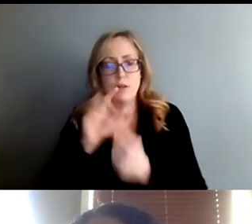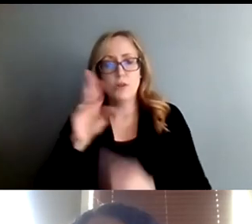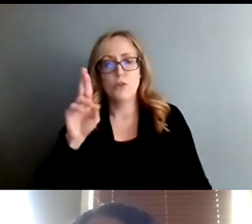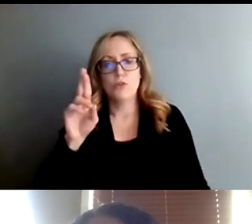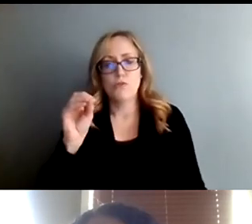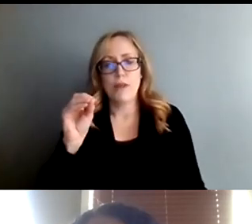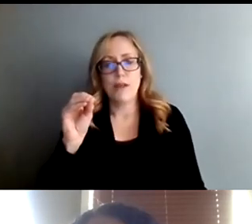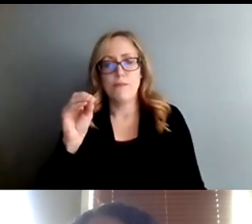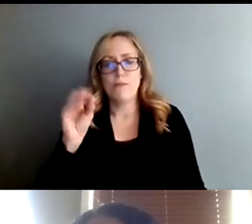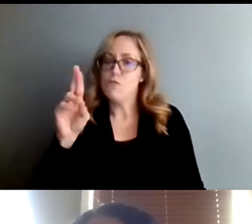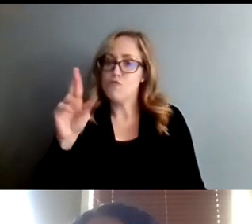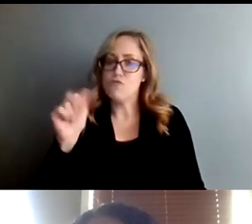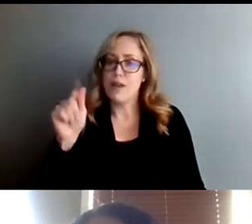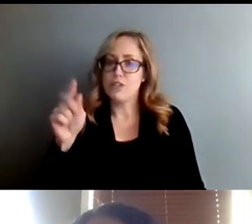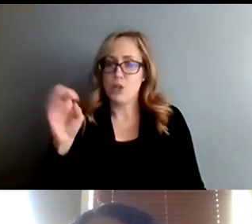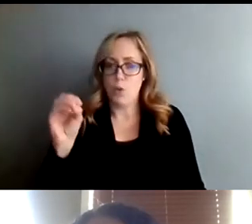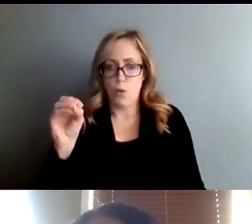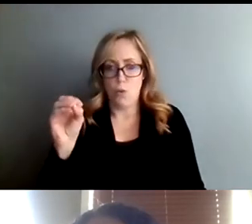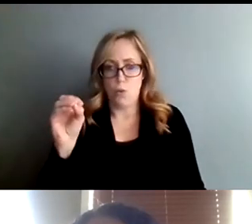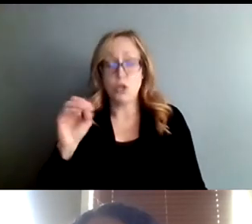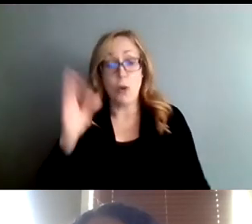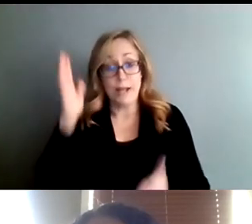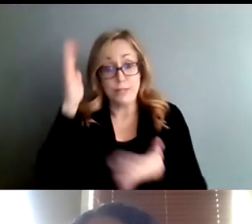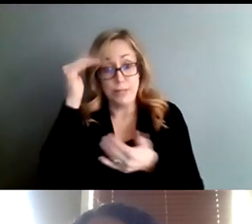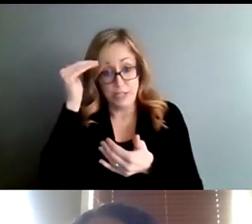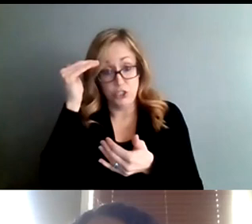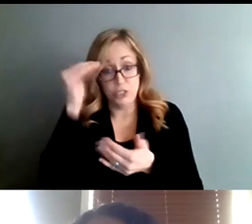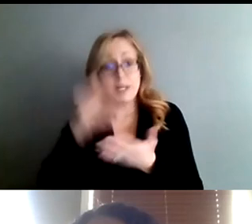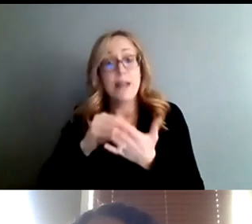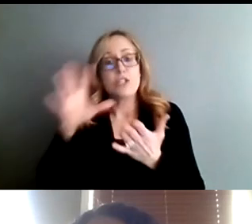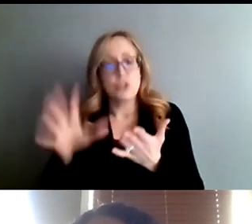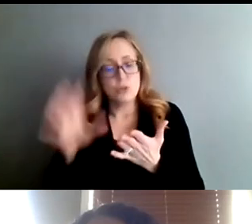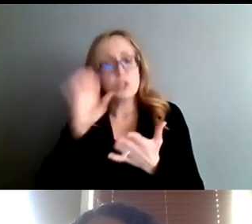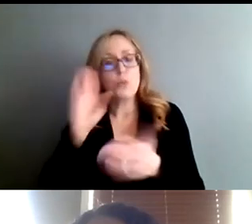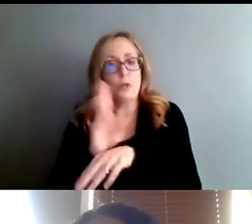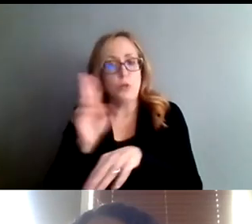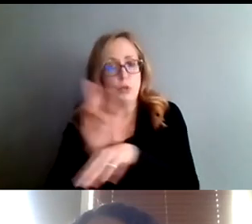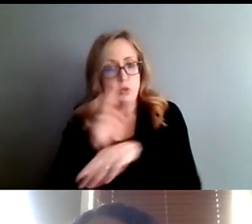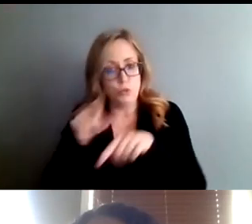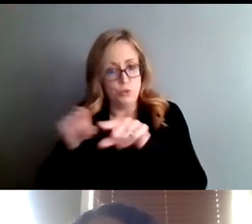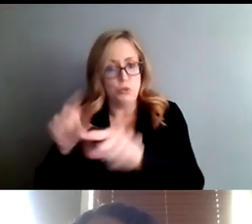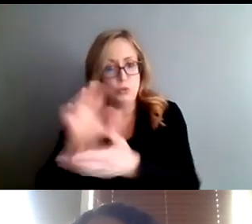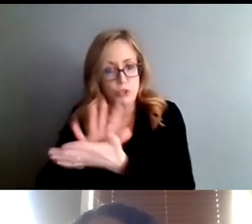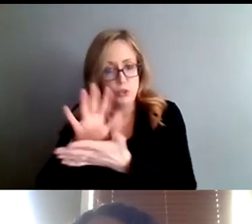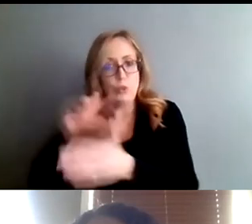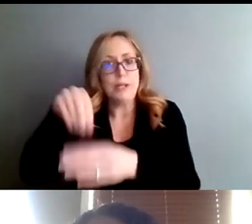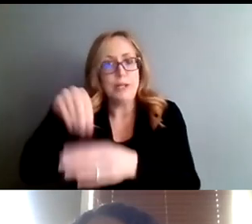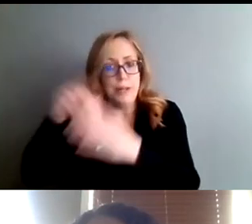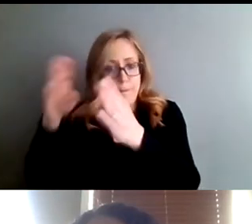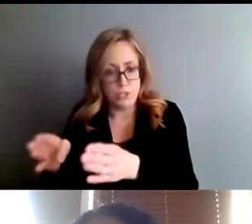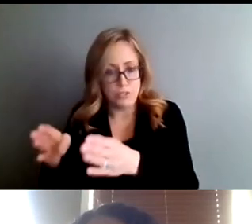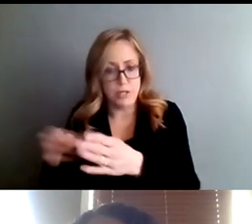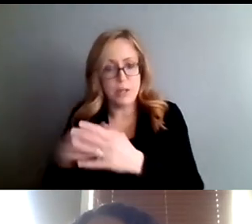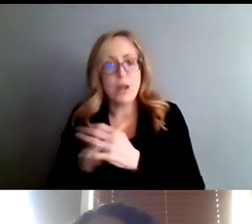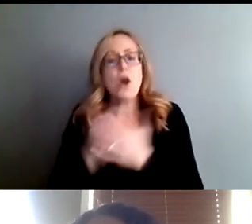And so the expectation would be that our students would utilize those devices. We want to minimize the